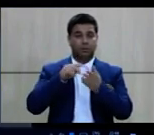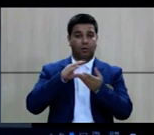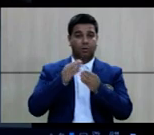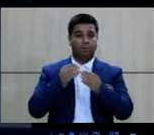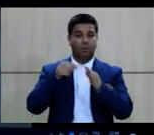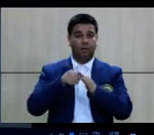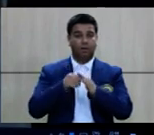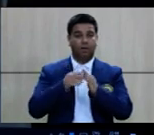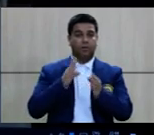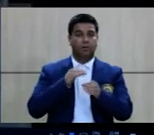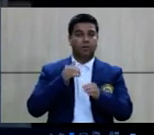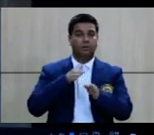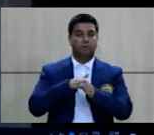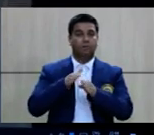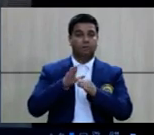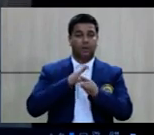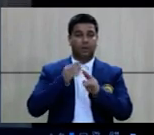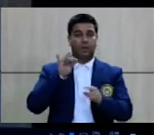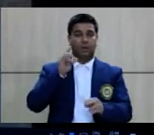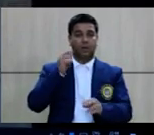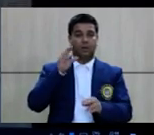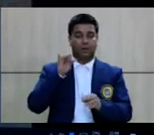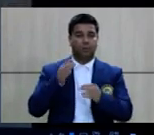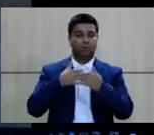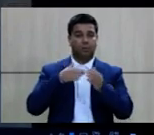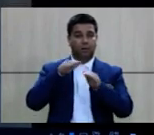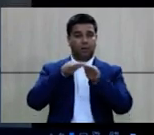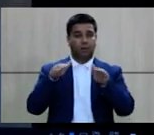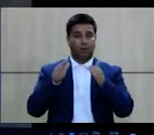og'ziga qo'llangan universal indikator qog'ozini tutamiz.